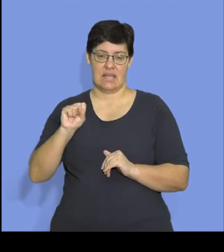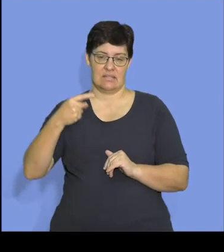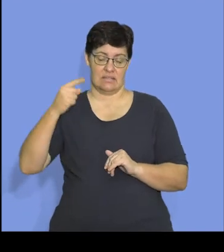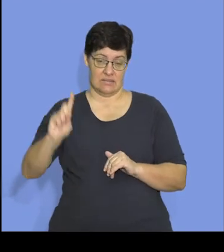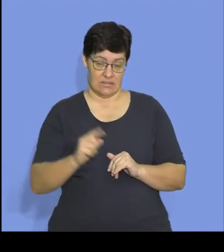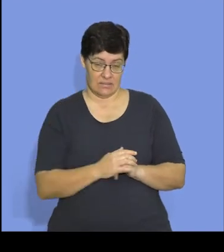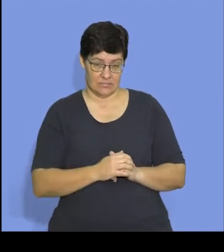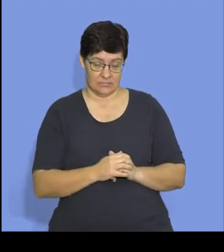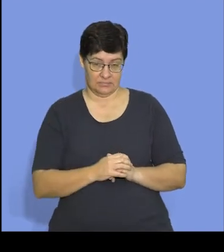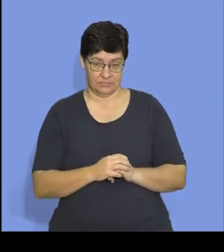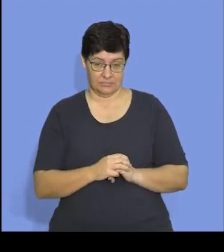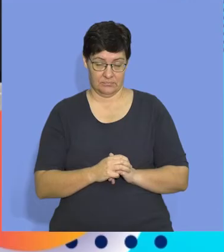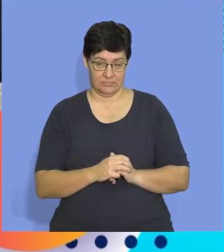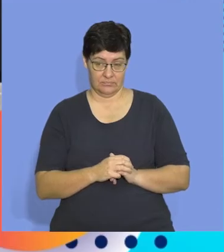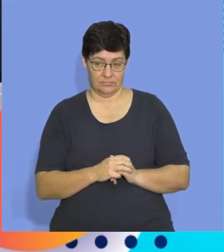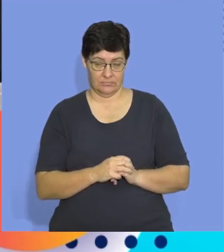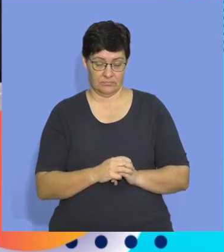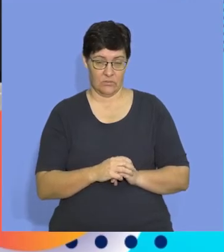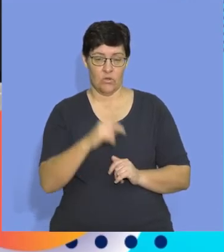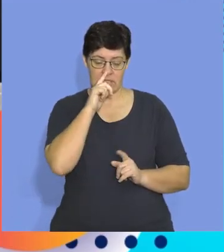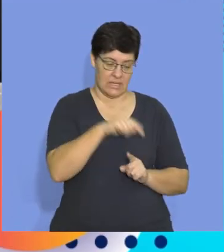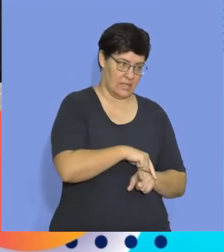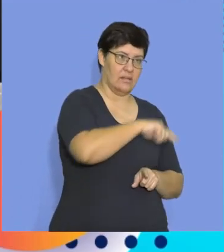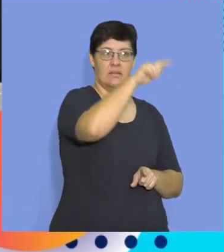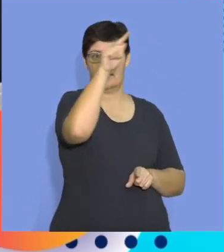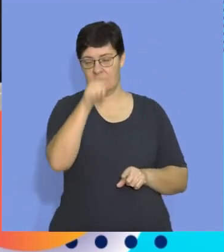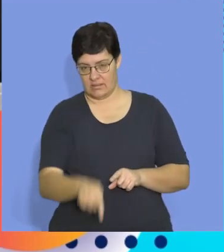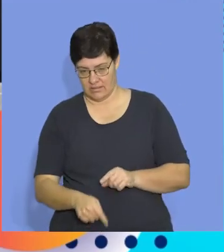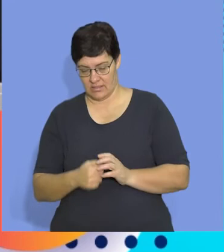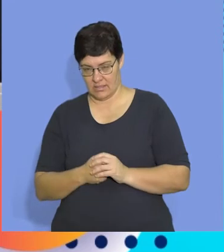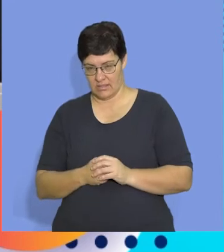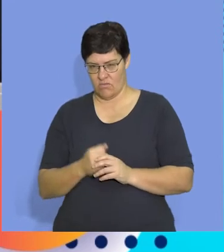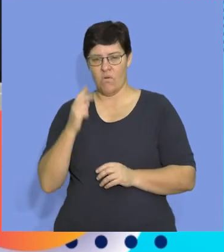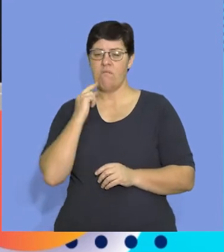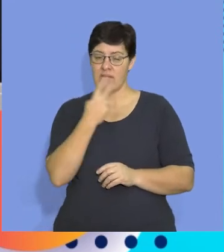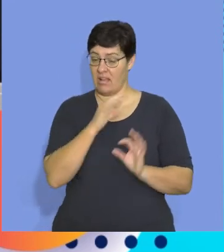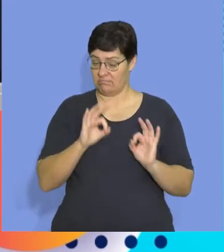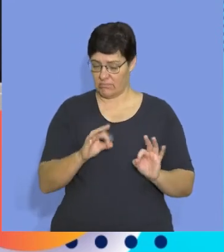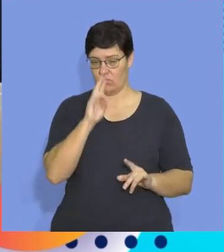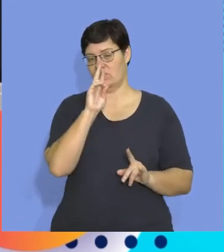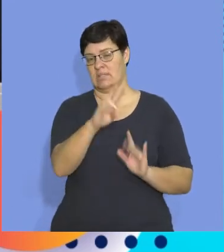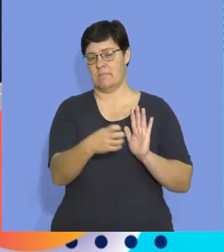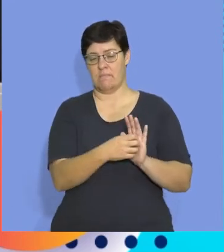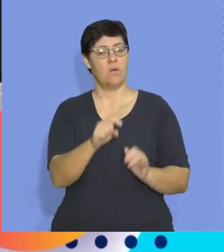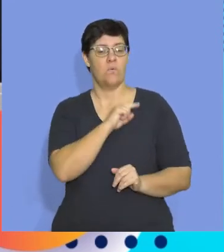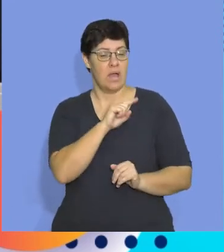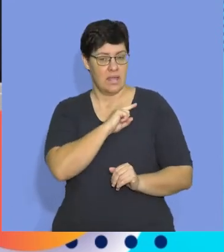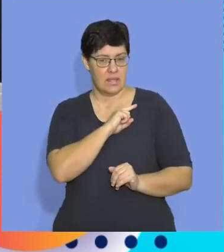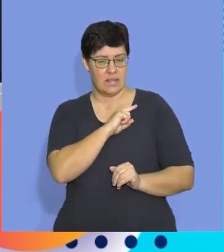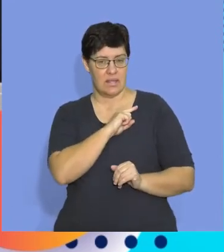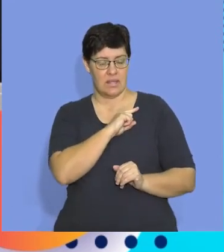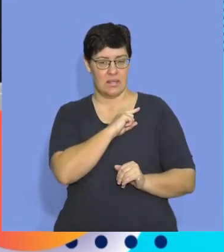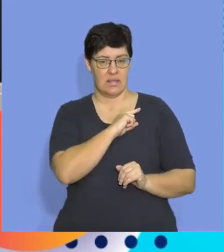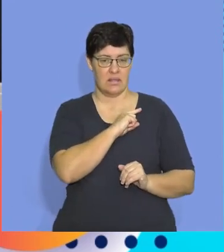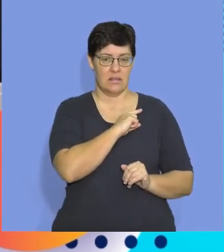second. Okay? You can see that in graphs when you do them nice and accurately. And why? Because